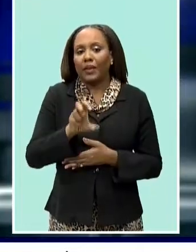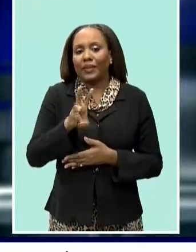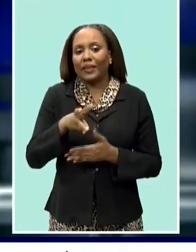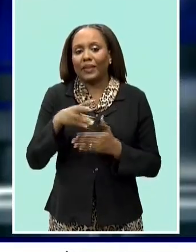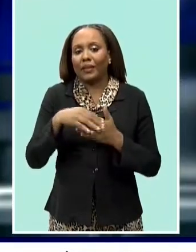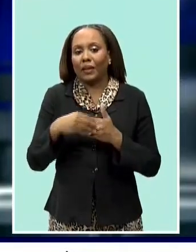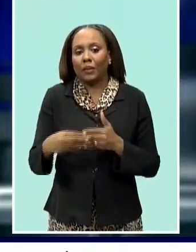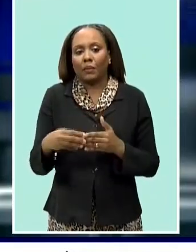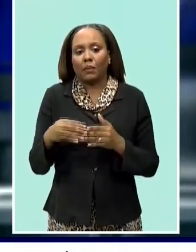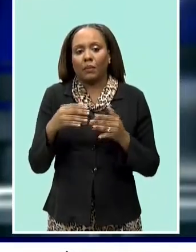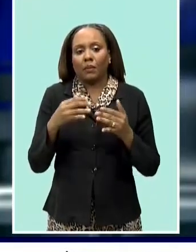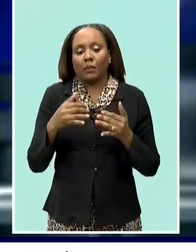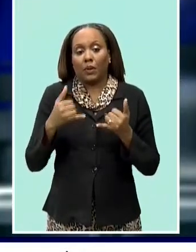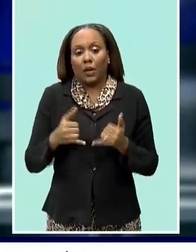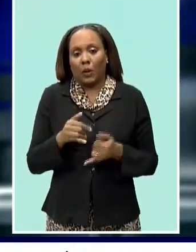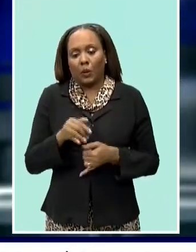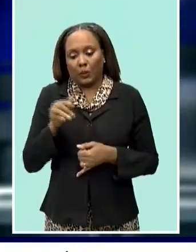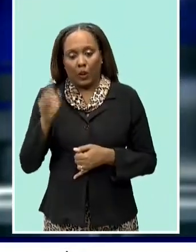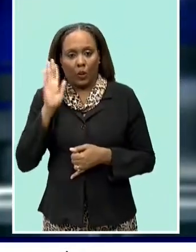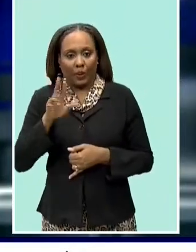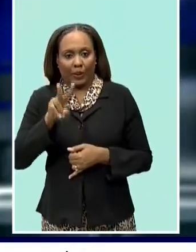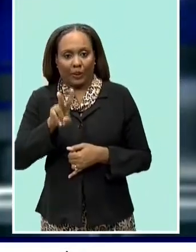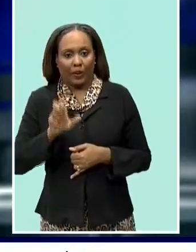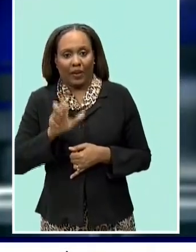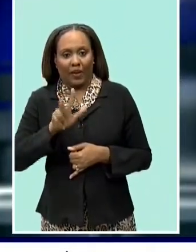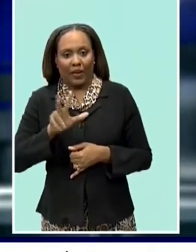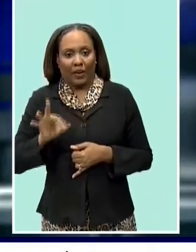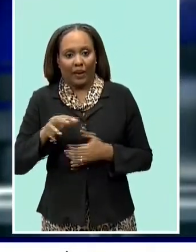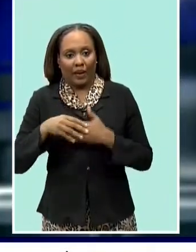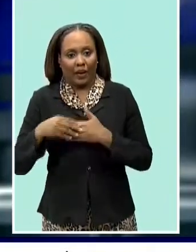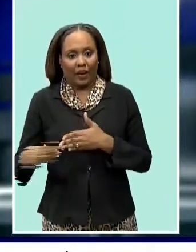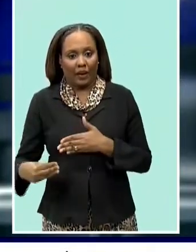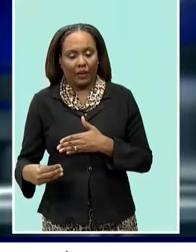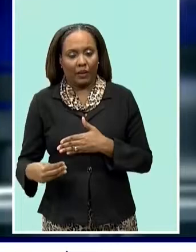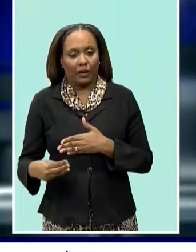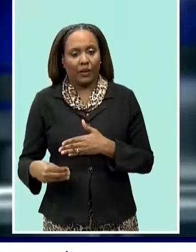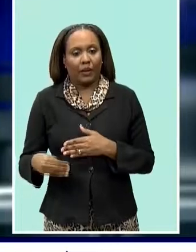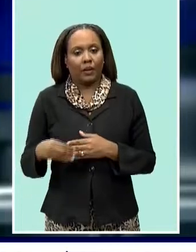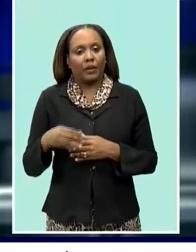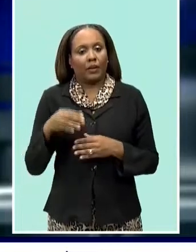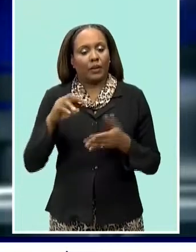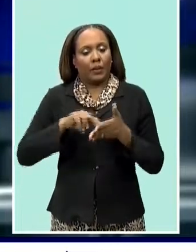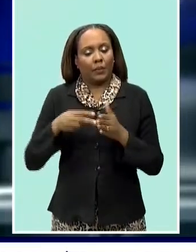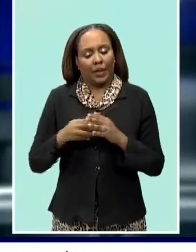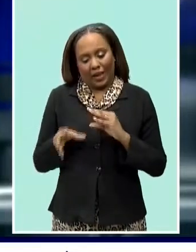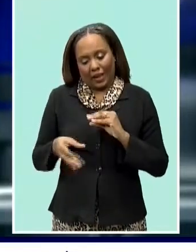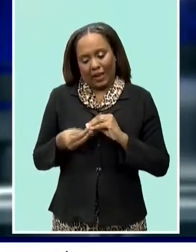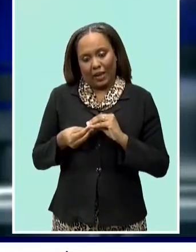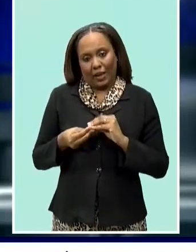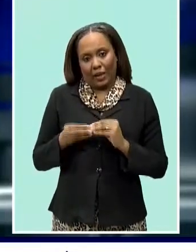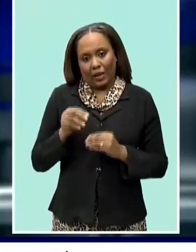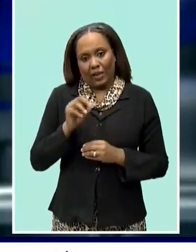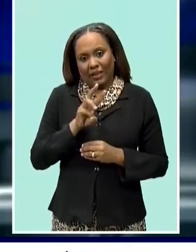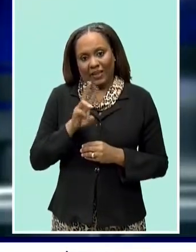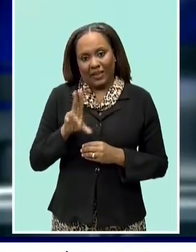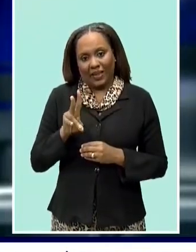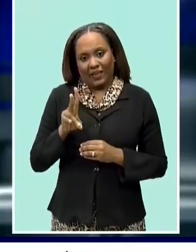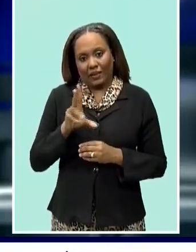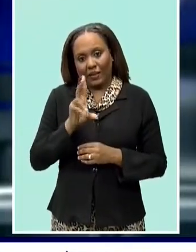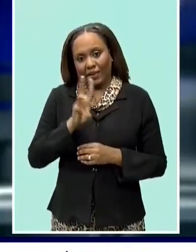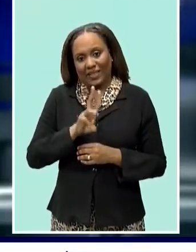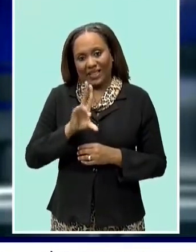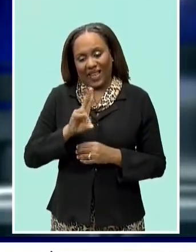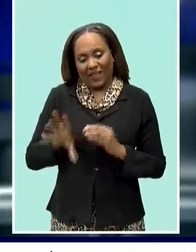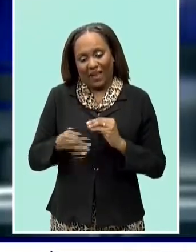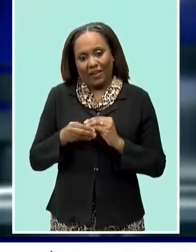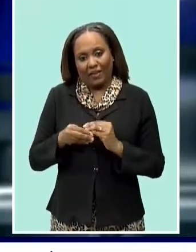and they will now pay $239 in PAYE for additional earnings of $67 a month. Now to those who